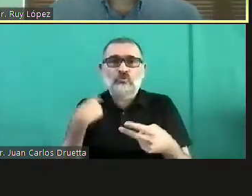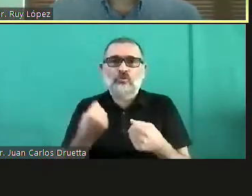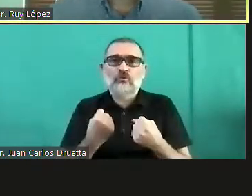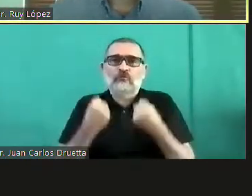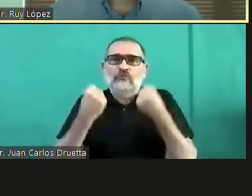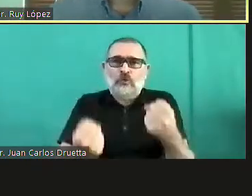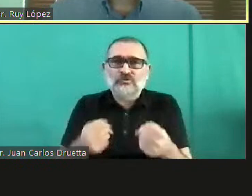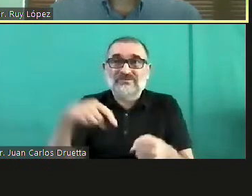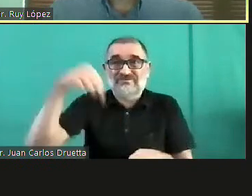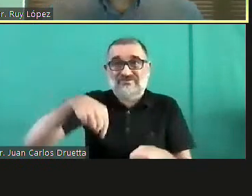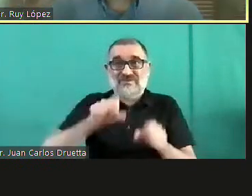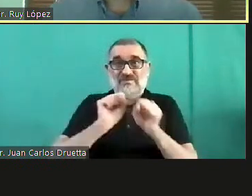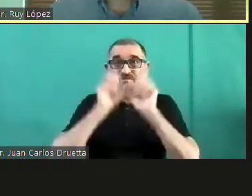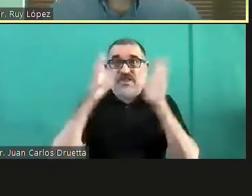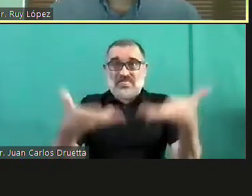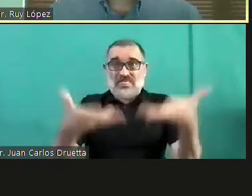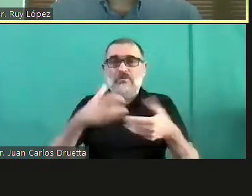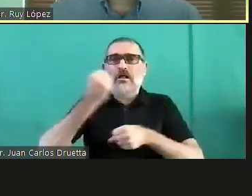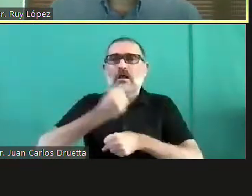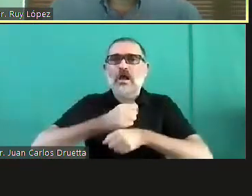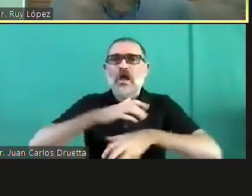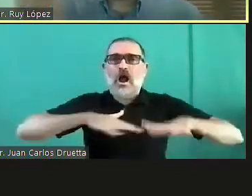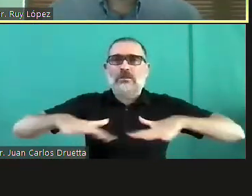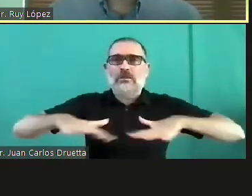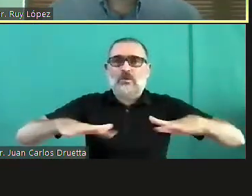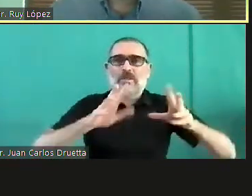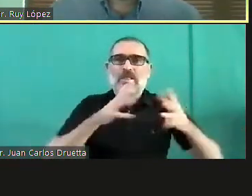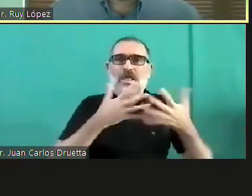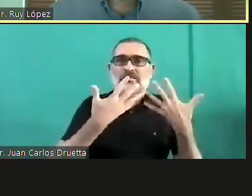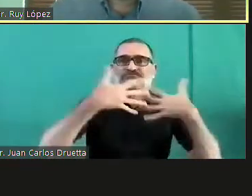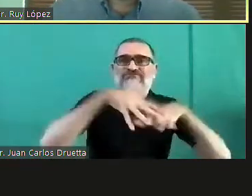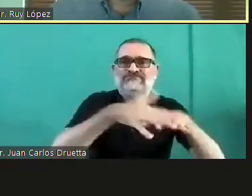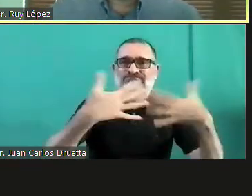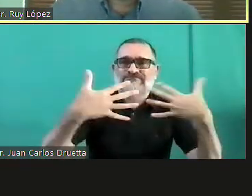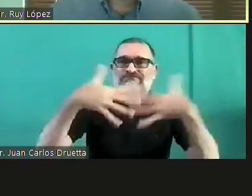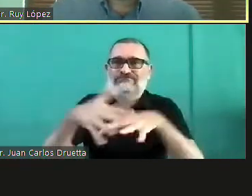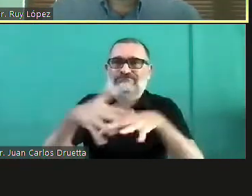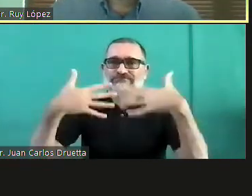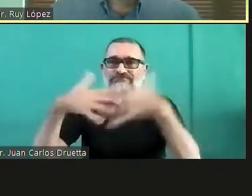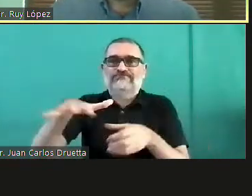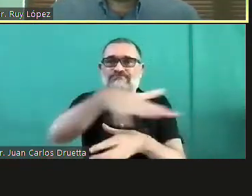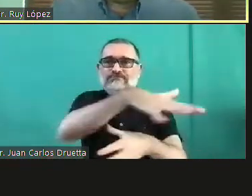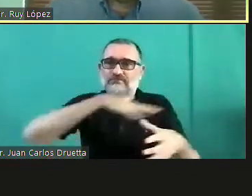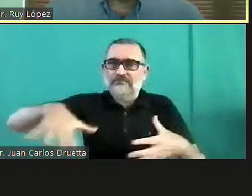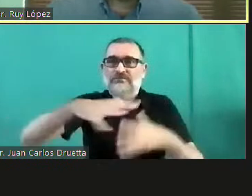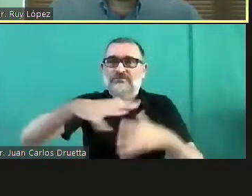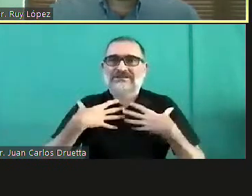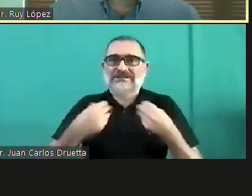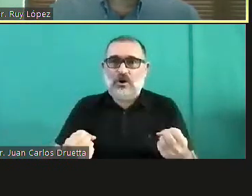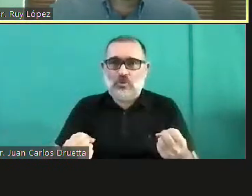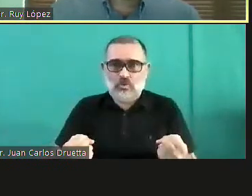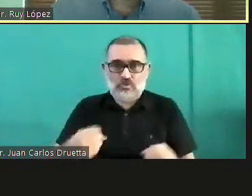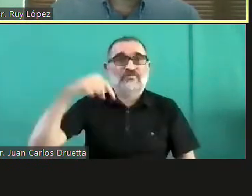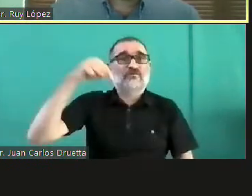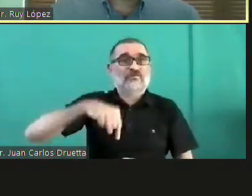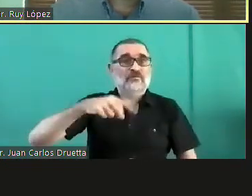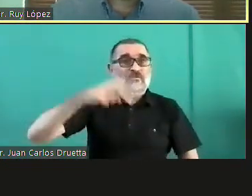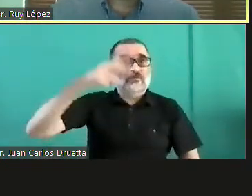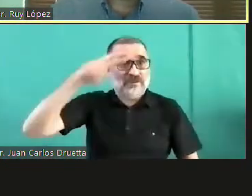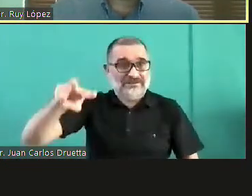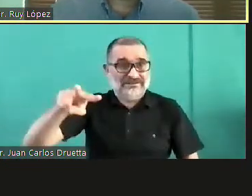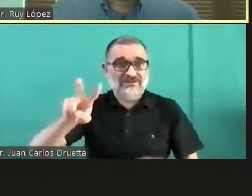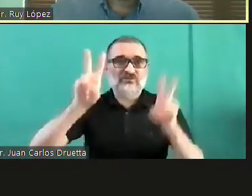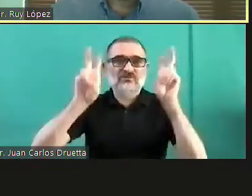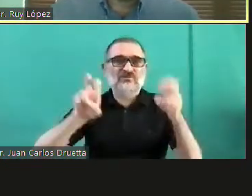and others that do not pay into this. So there's a lot of differences in how people have access